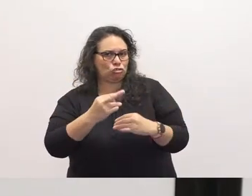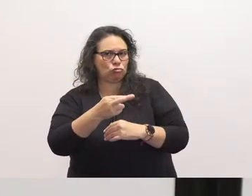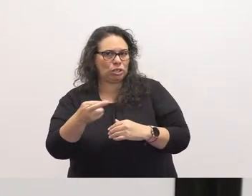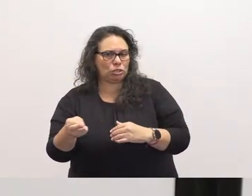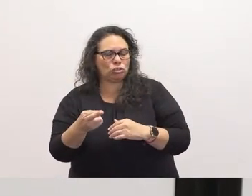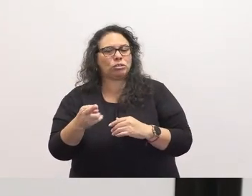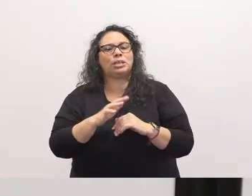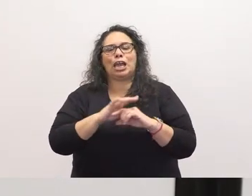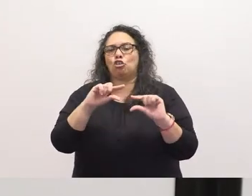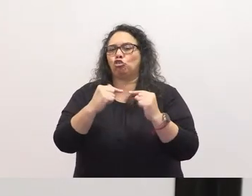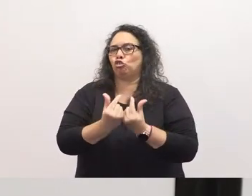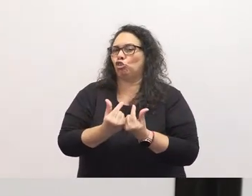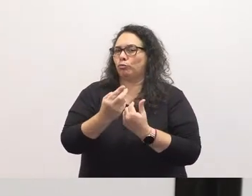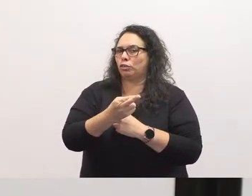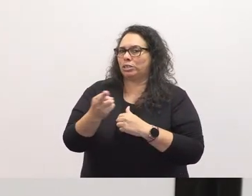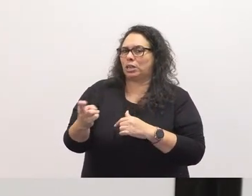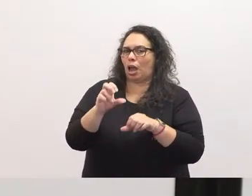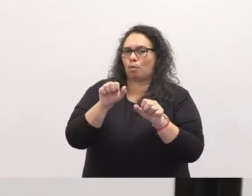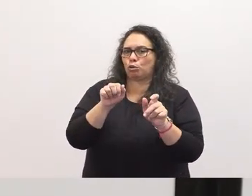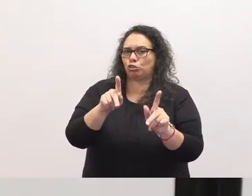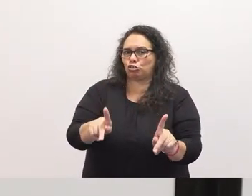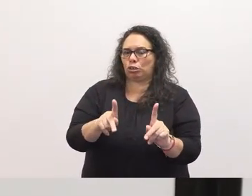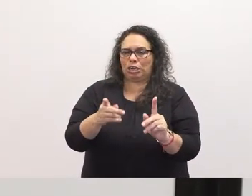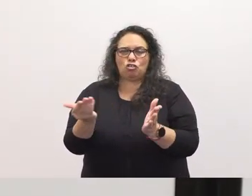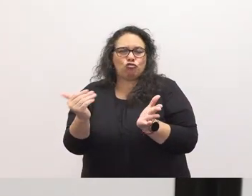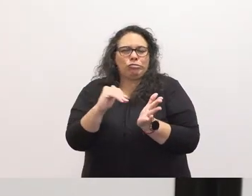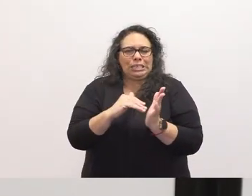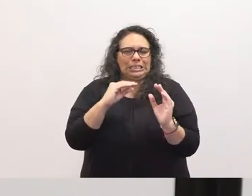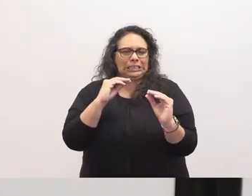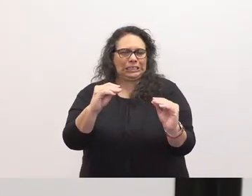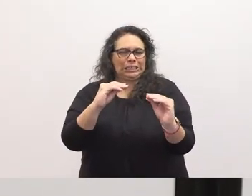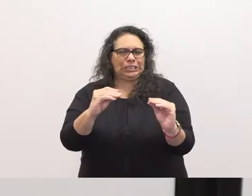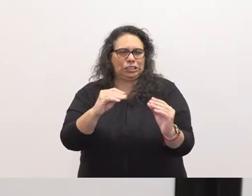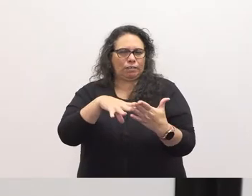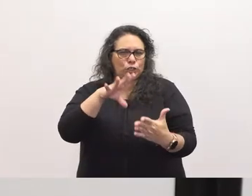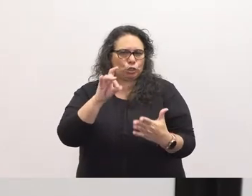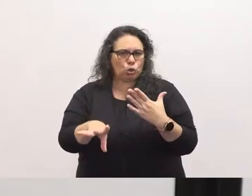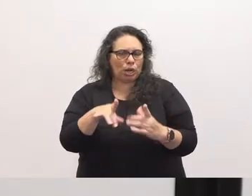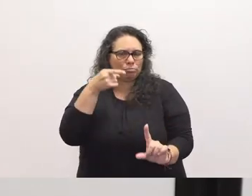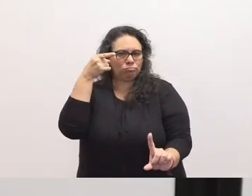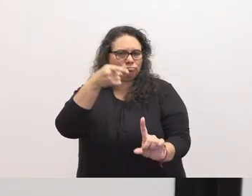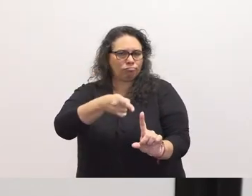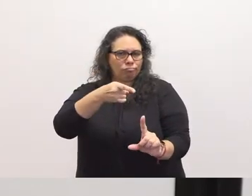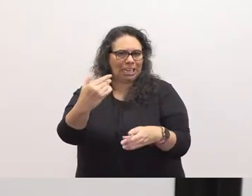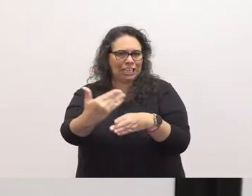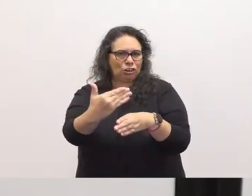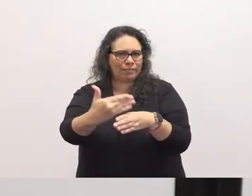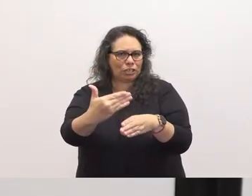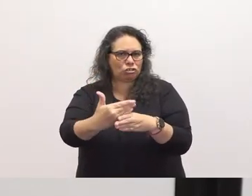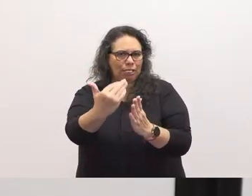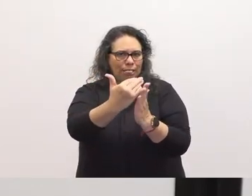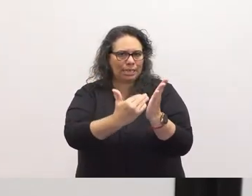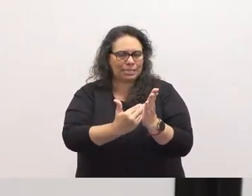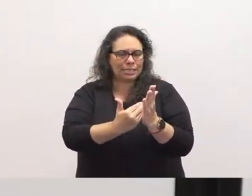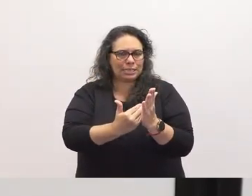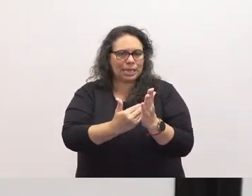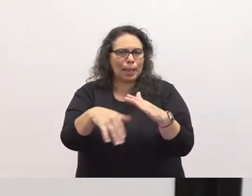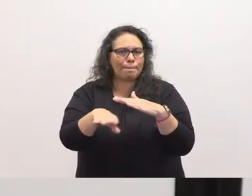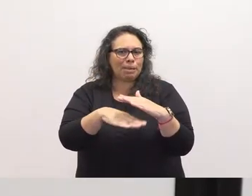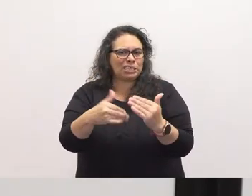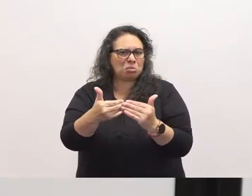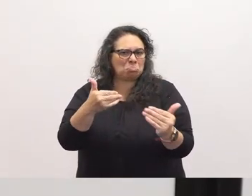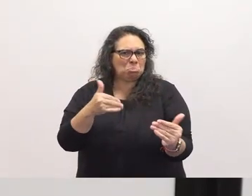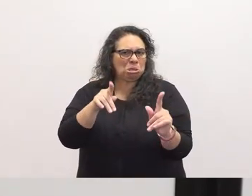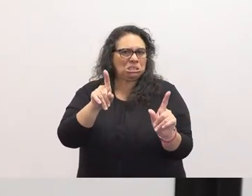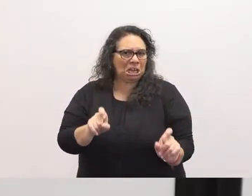group resource, an opportunity for reteaching for students, and then obviously targeted intervention lessons based on their pretests within Khan